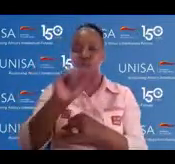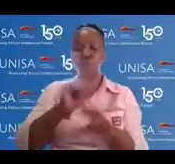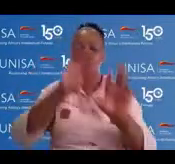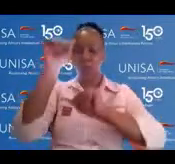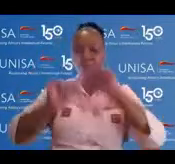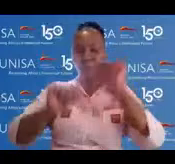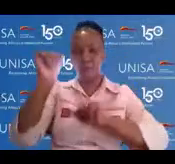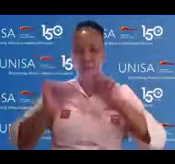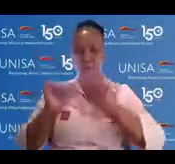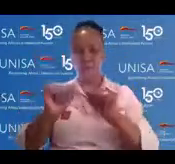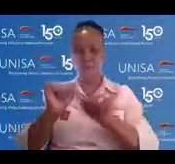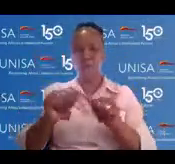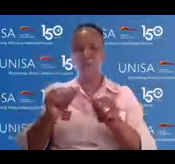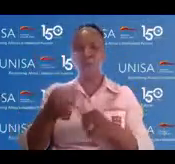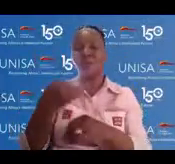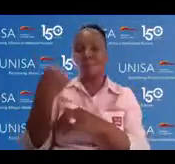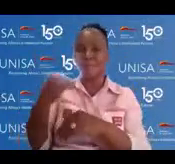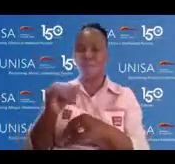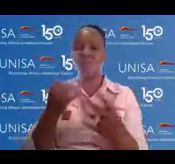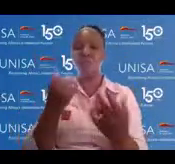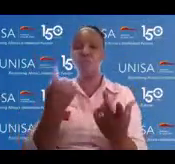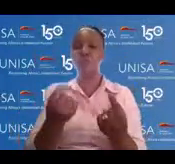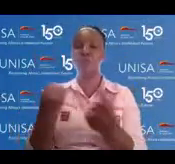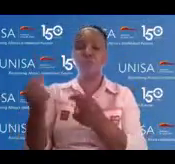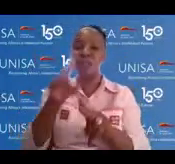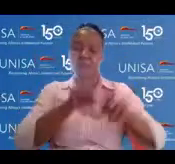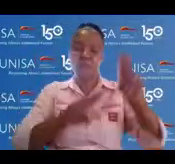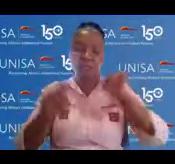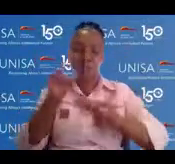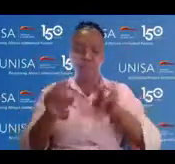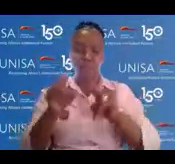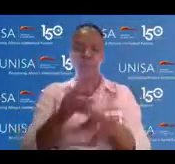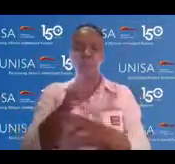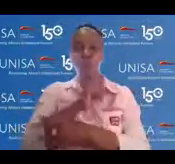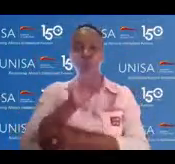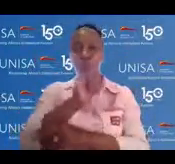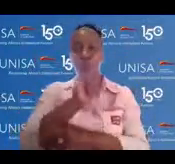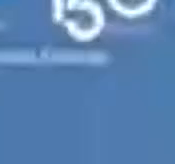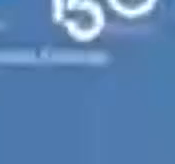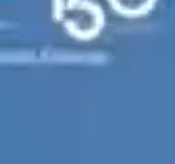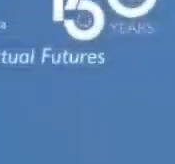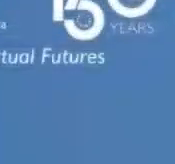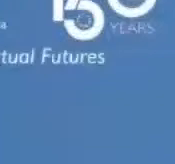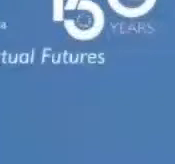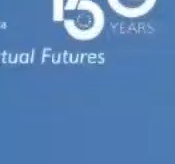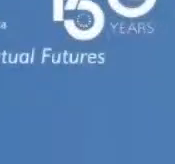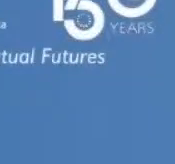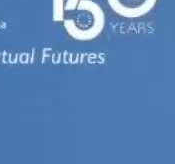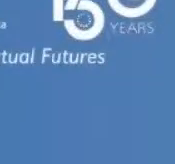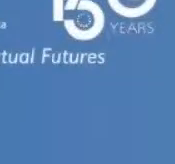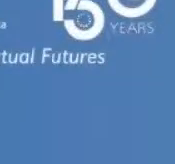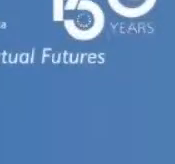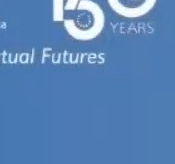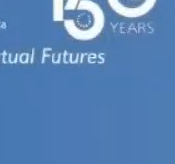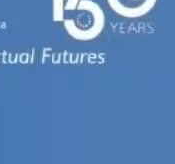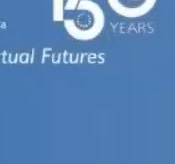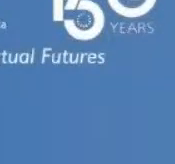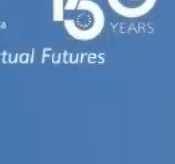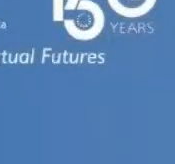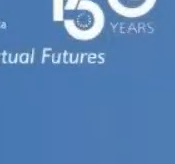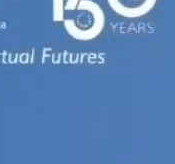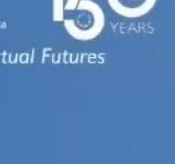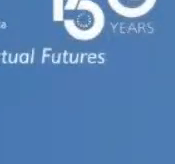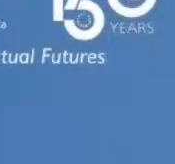are still being invigilated. So you're using your smartphone not just for invigilation purposes, but also to